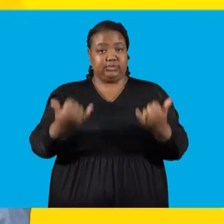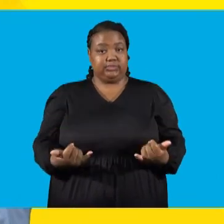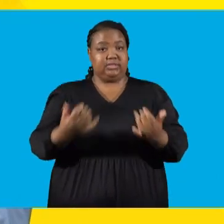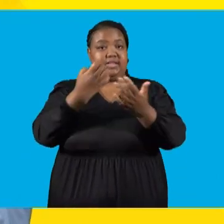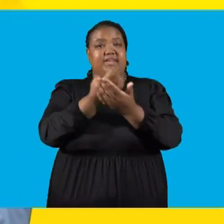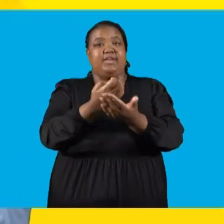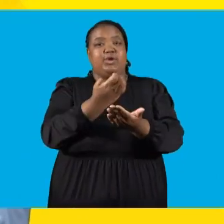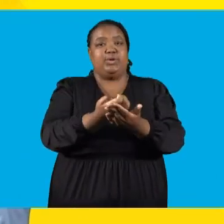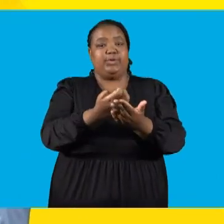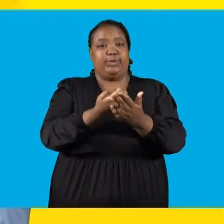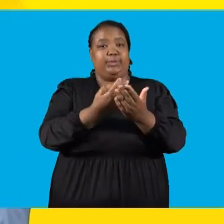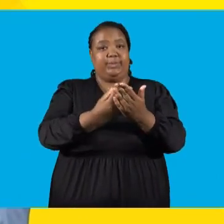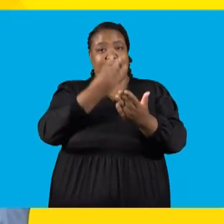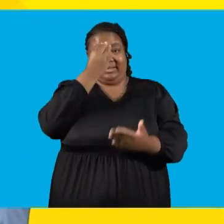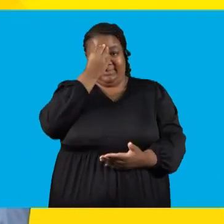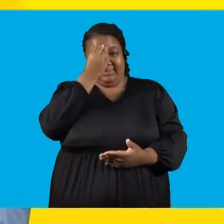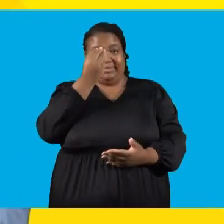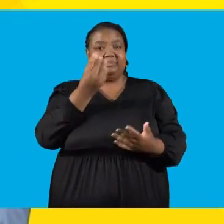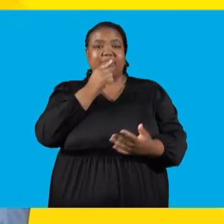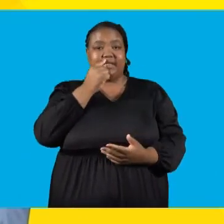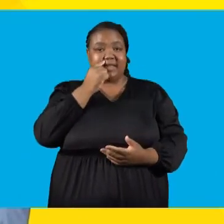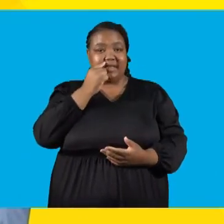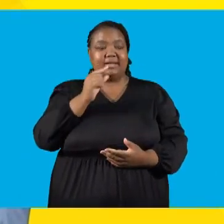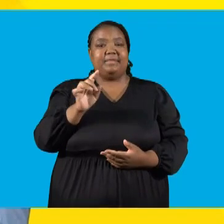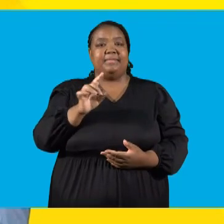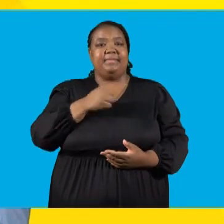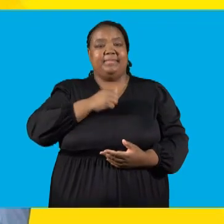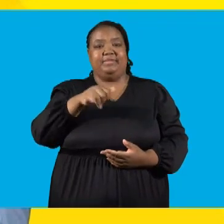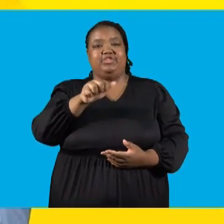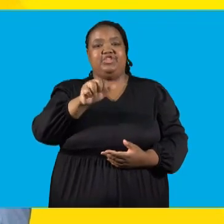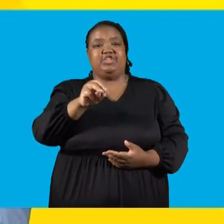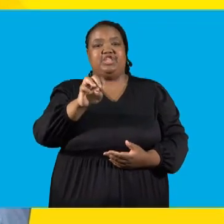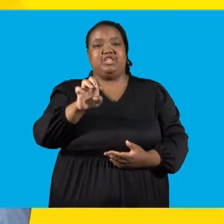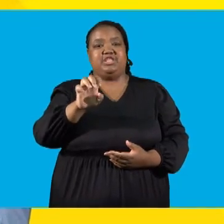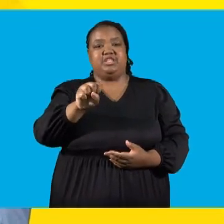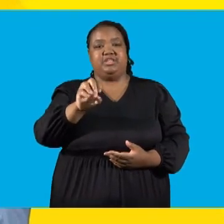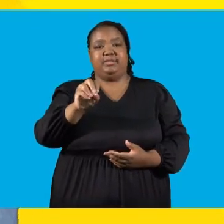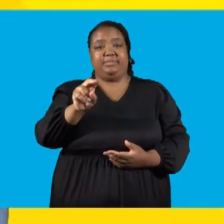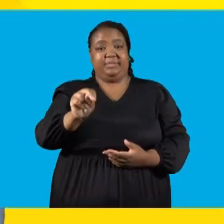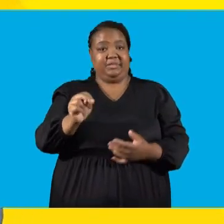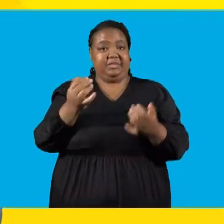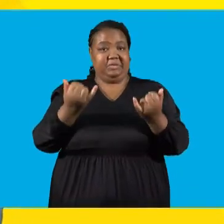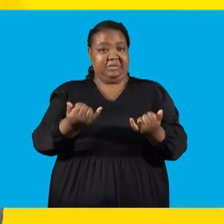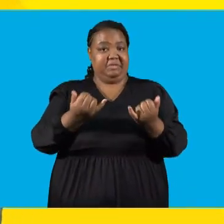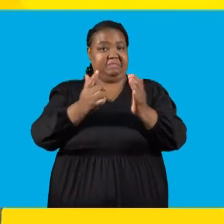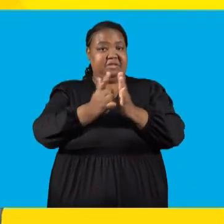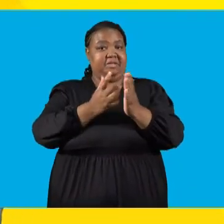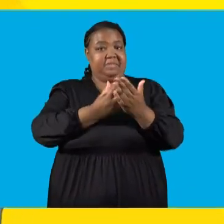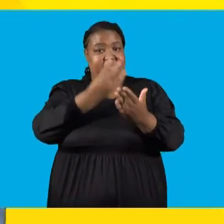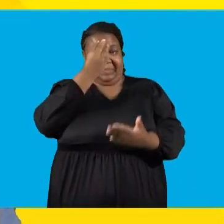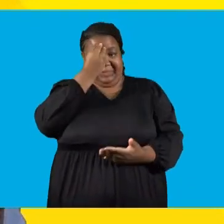Welcome to today's economics lesson. My name is Mr. Jameson Sivanai. In today's